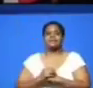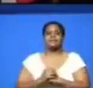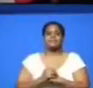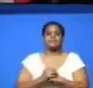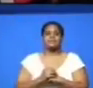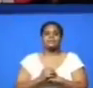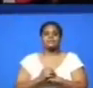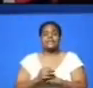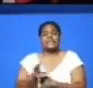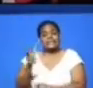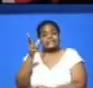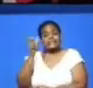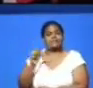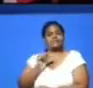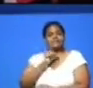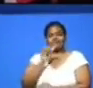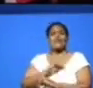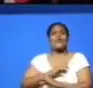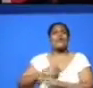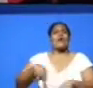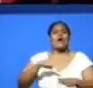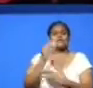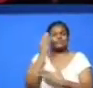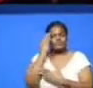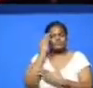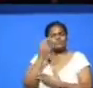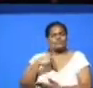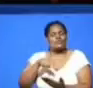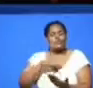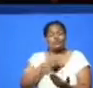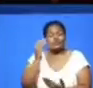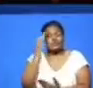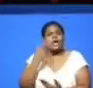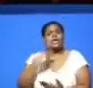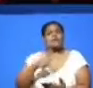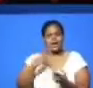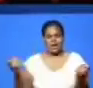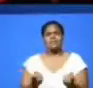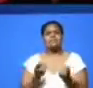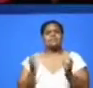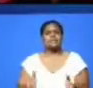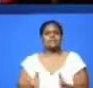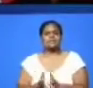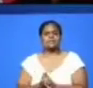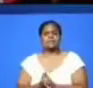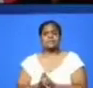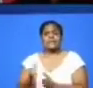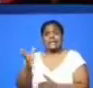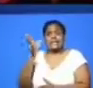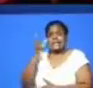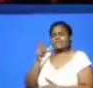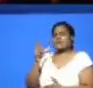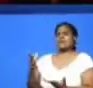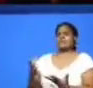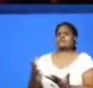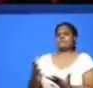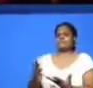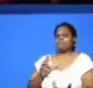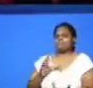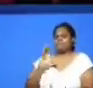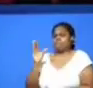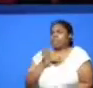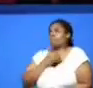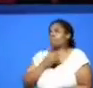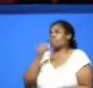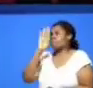Devil doesn't want us to know that we're sinners. Devil doesn't want us to be convicted. Oh,